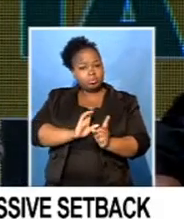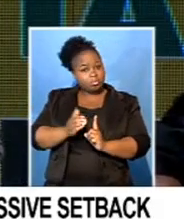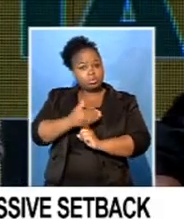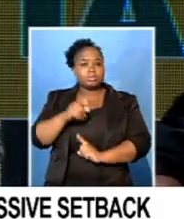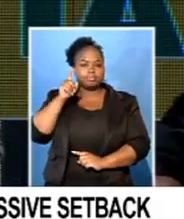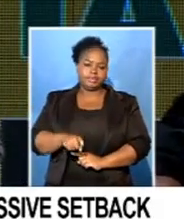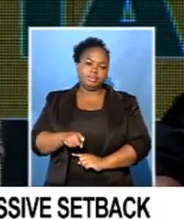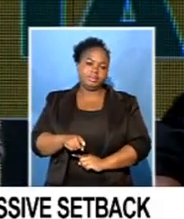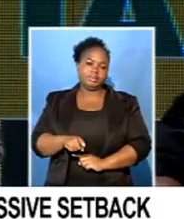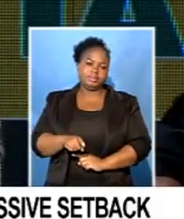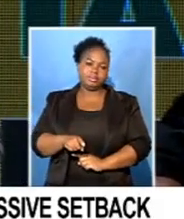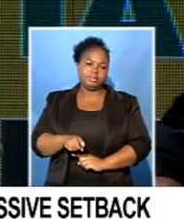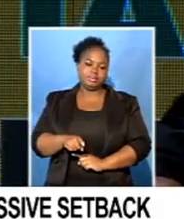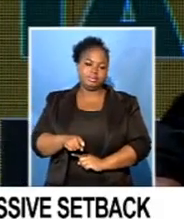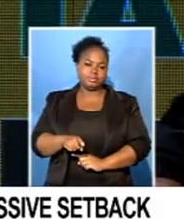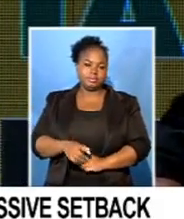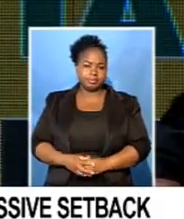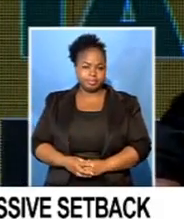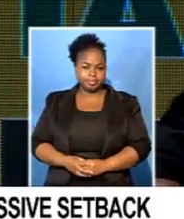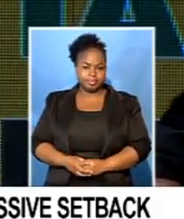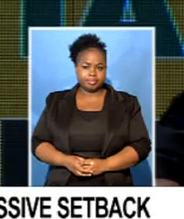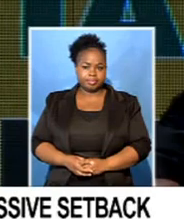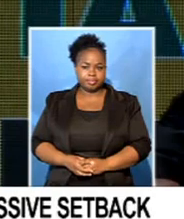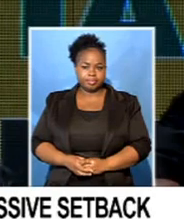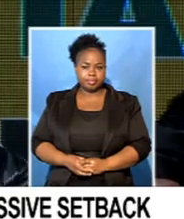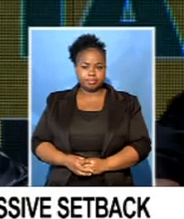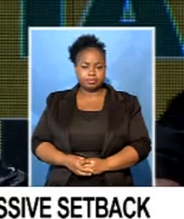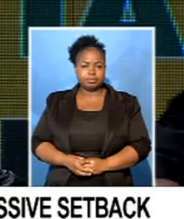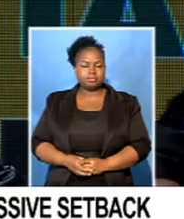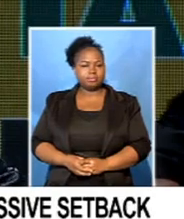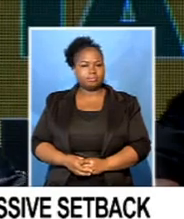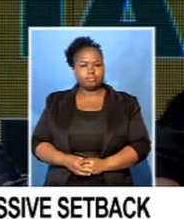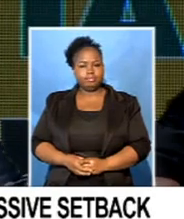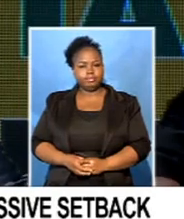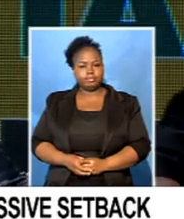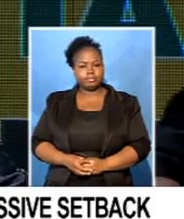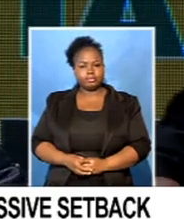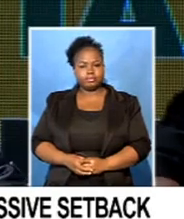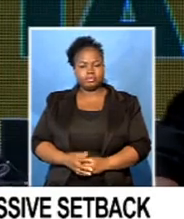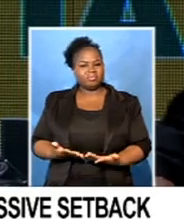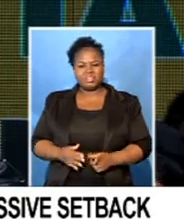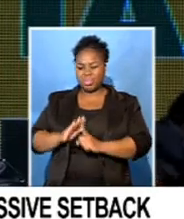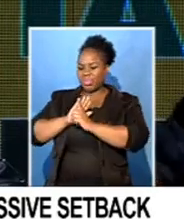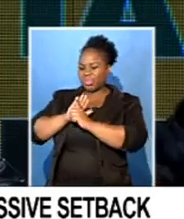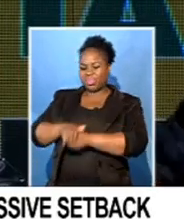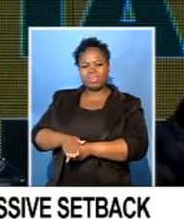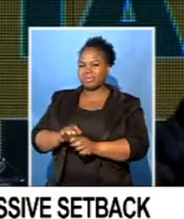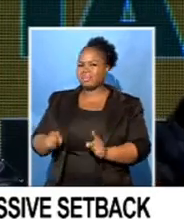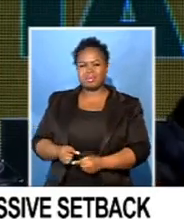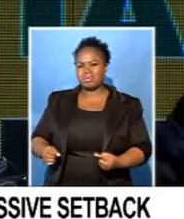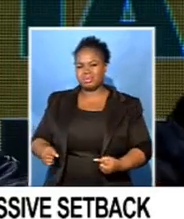protected at all times. It must not be undermined